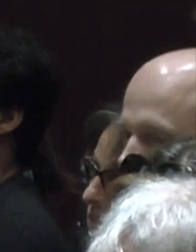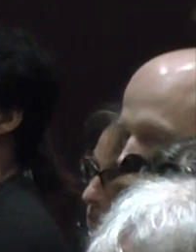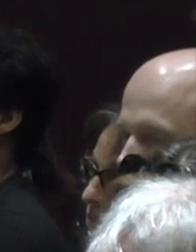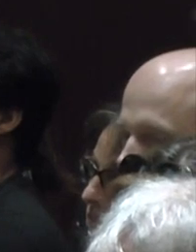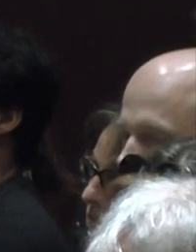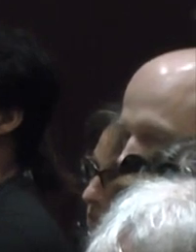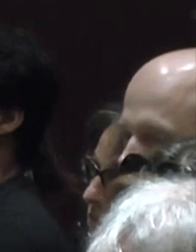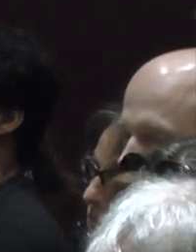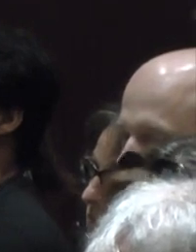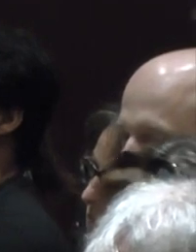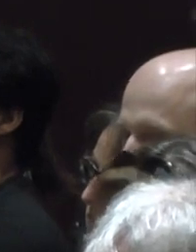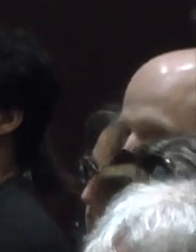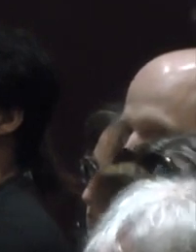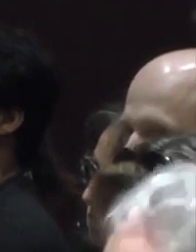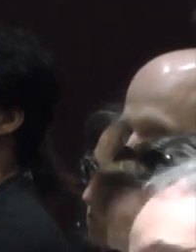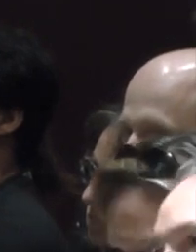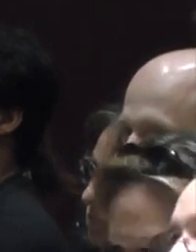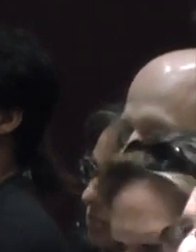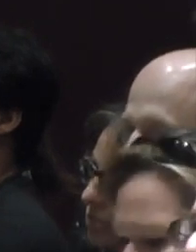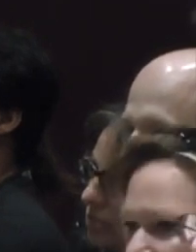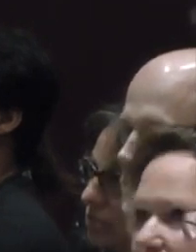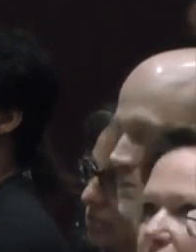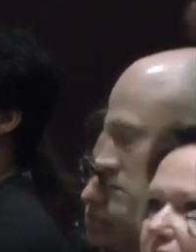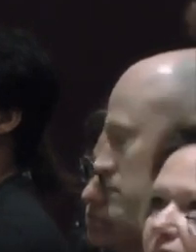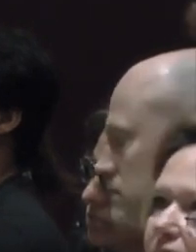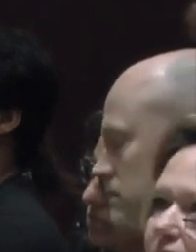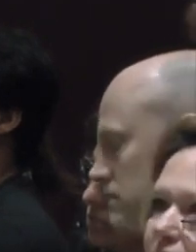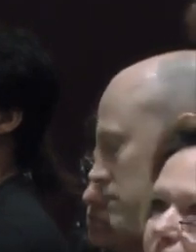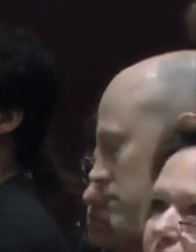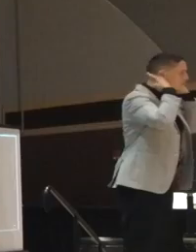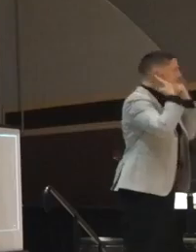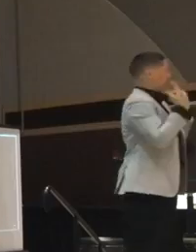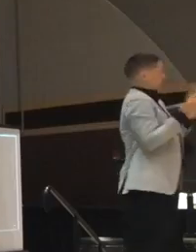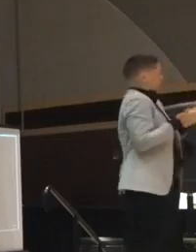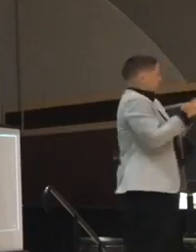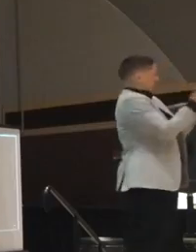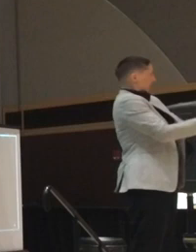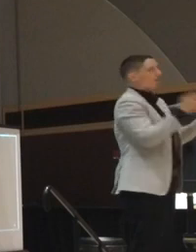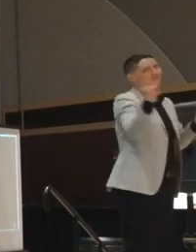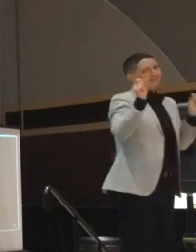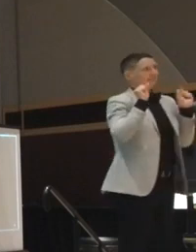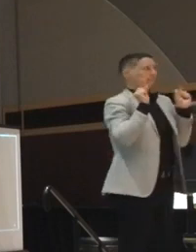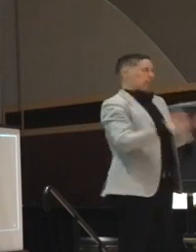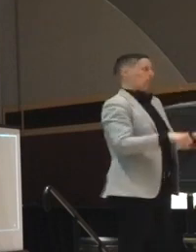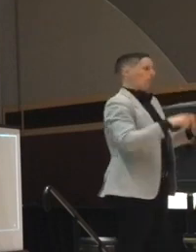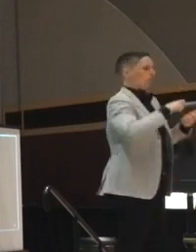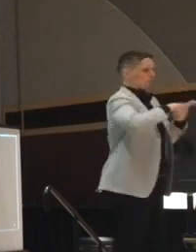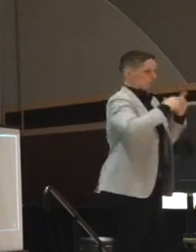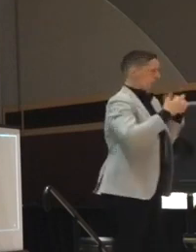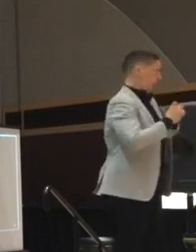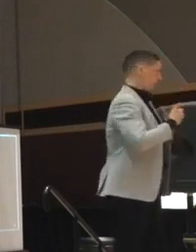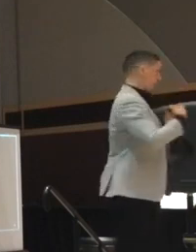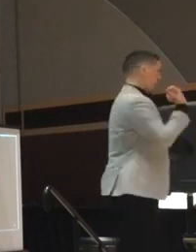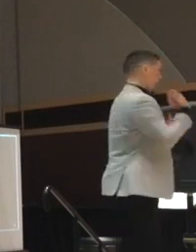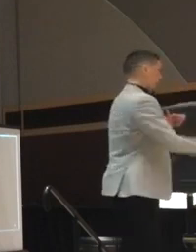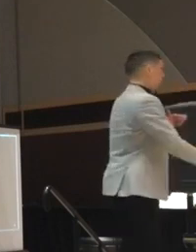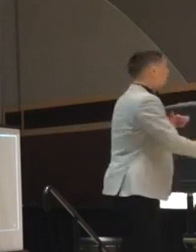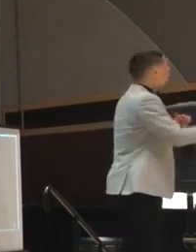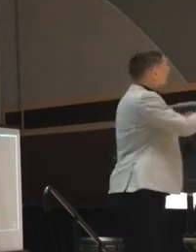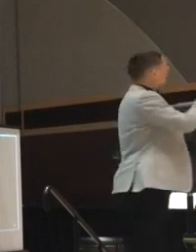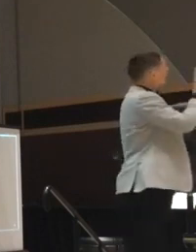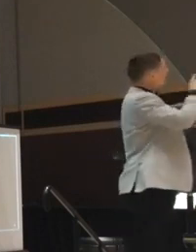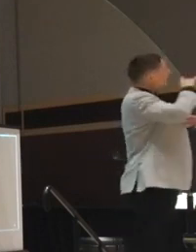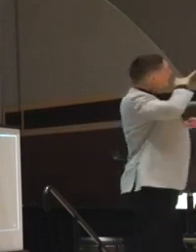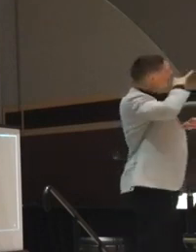job, what would you recommend? Well, it can be a problem. You see, now the kind of people I have the most experience with